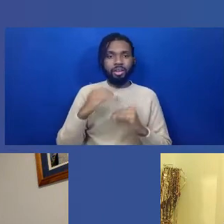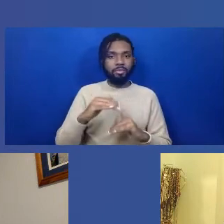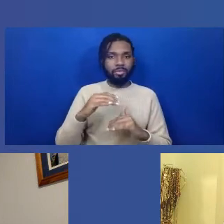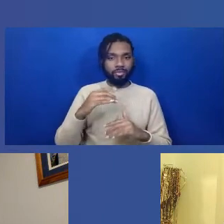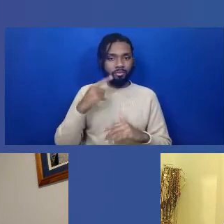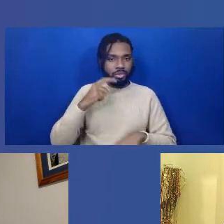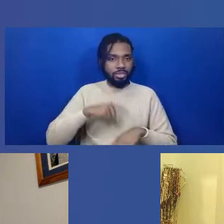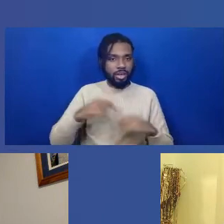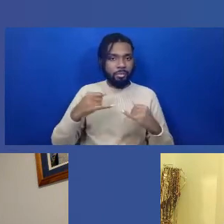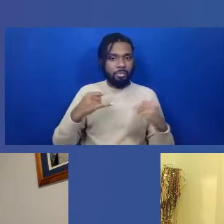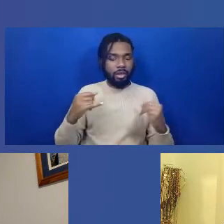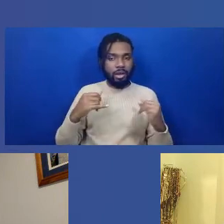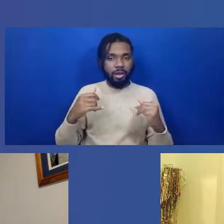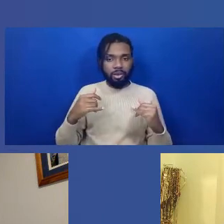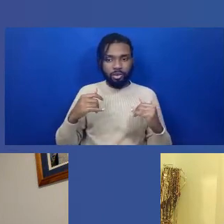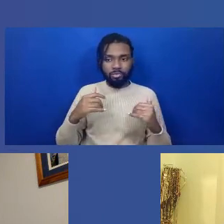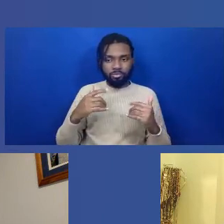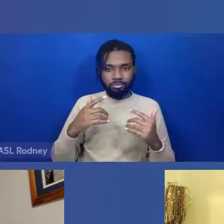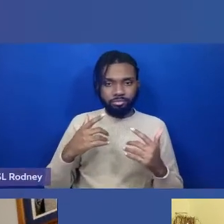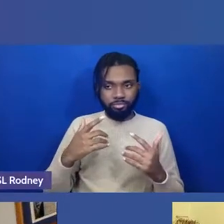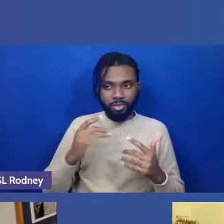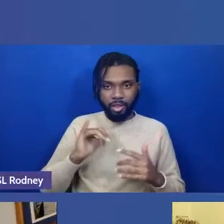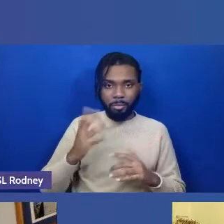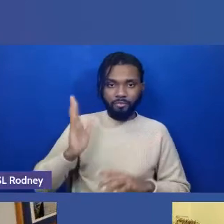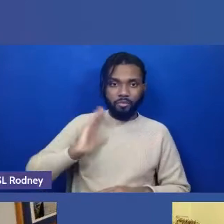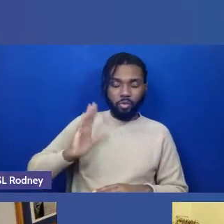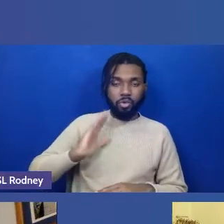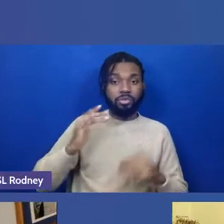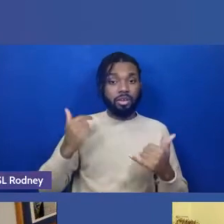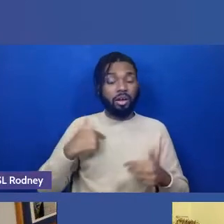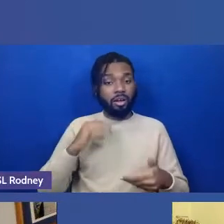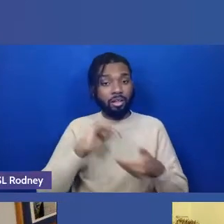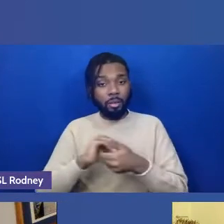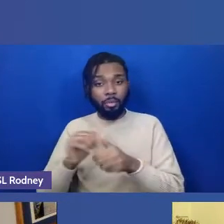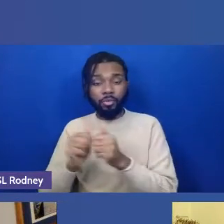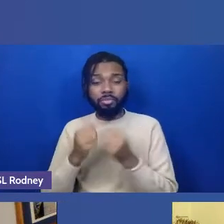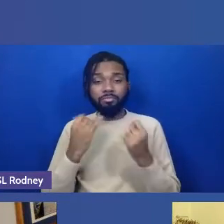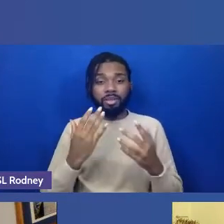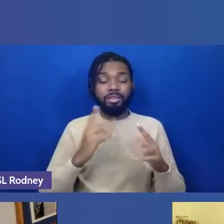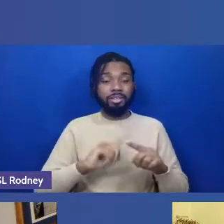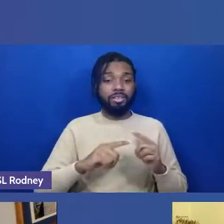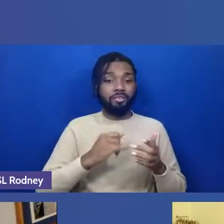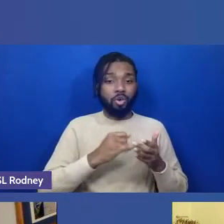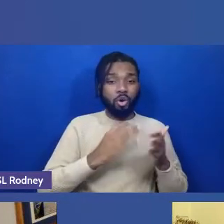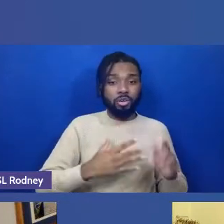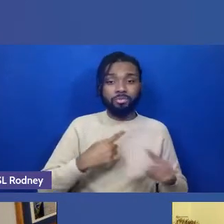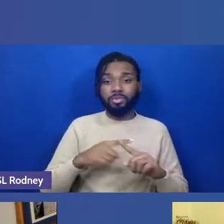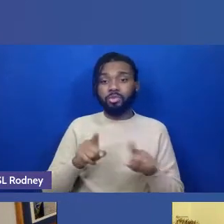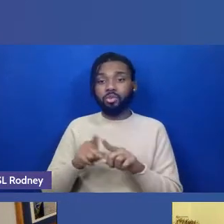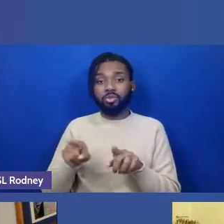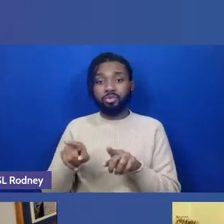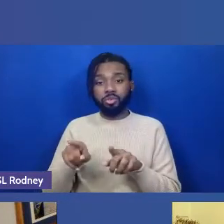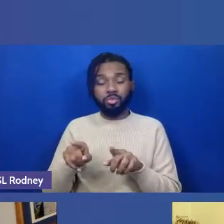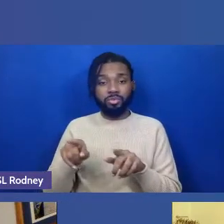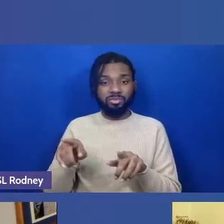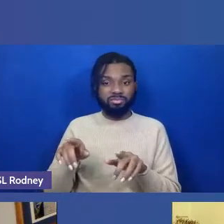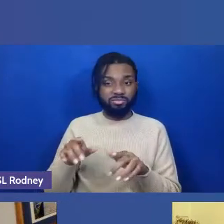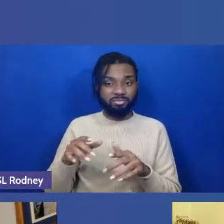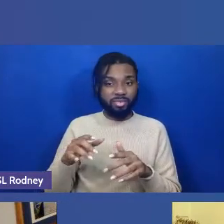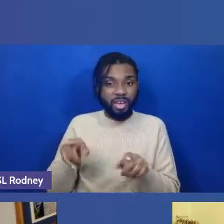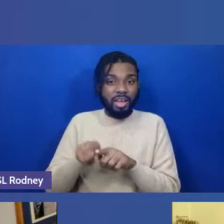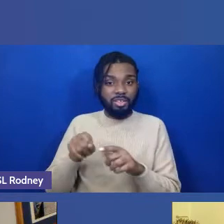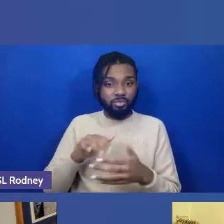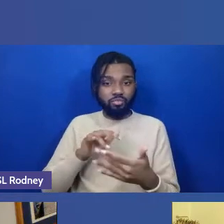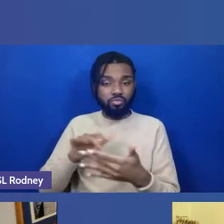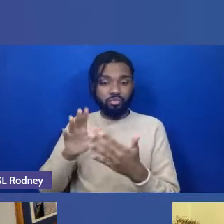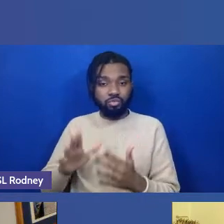Mm. And so I'm collaborating on so many things, both as an artist and as a scholar right now. in a way that would have